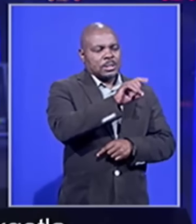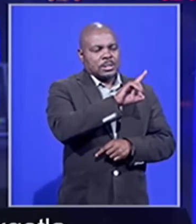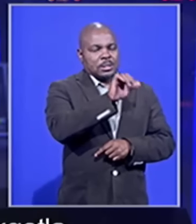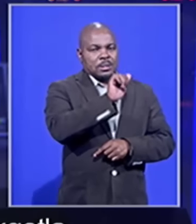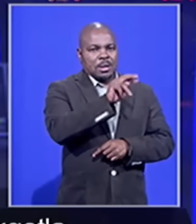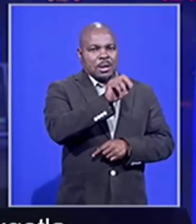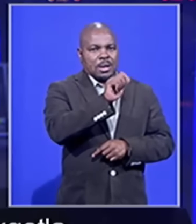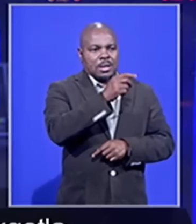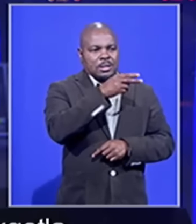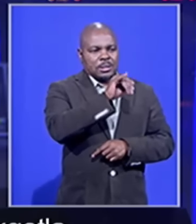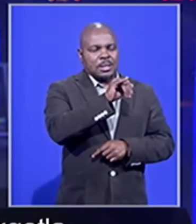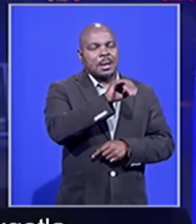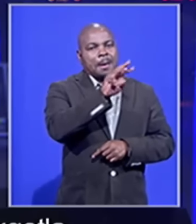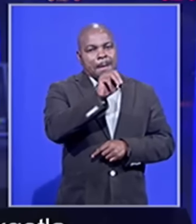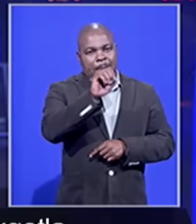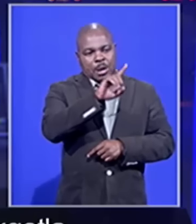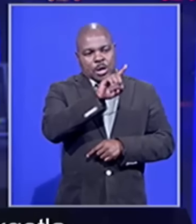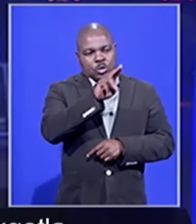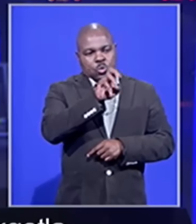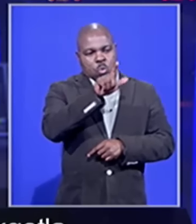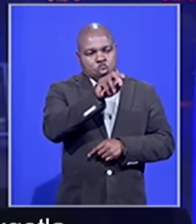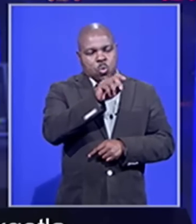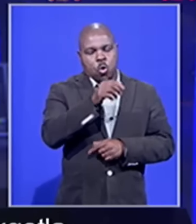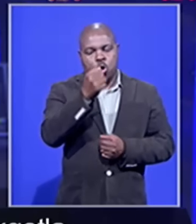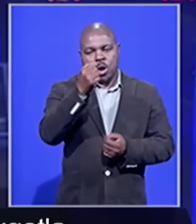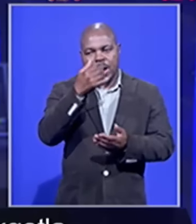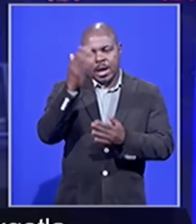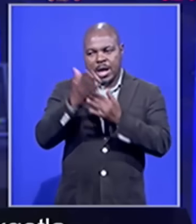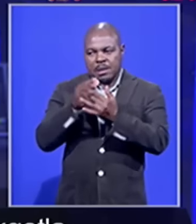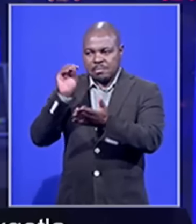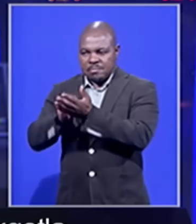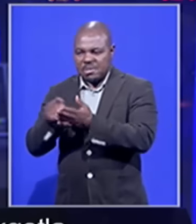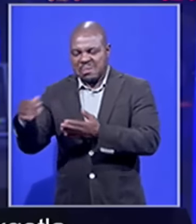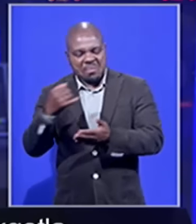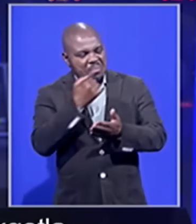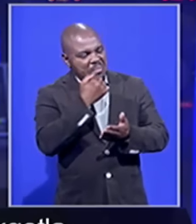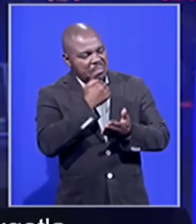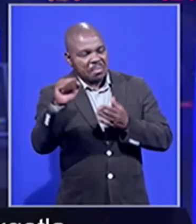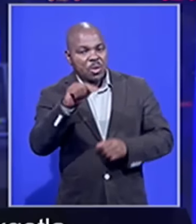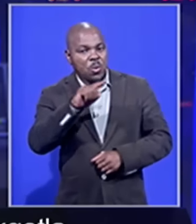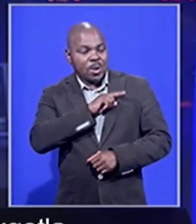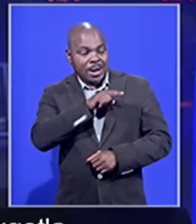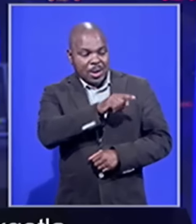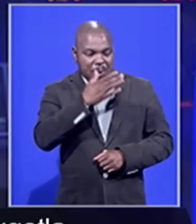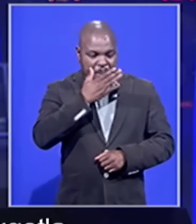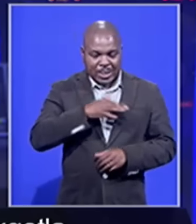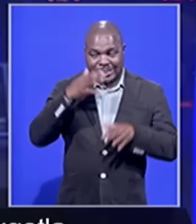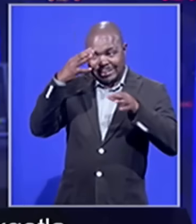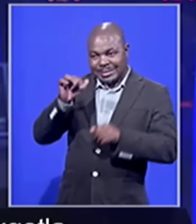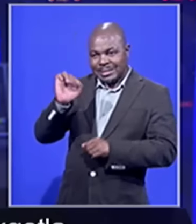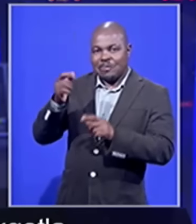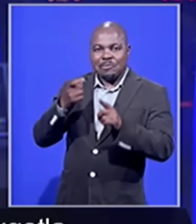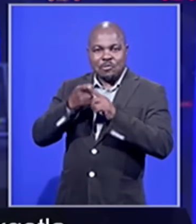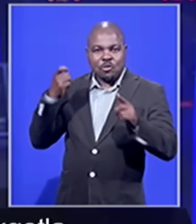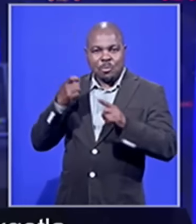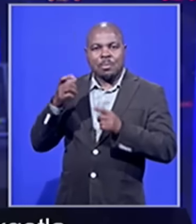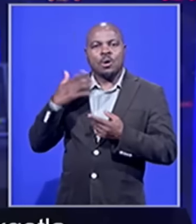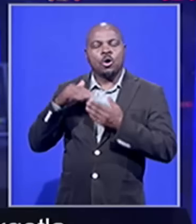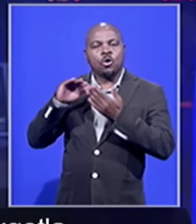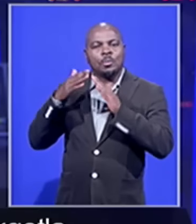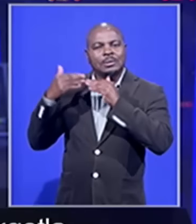Pty Ltd. Khampani ena e batla hore lekgotla le belle ka thoko qeto ya lefapha la polokeho ya